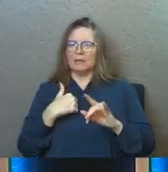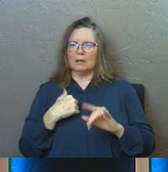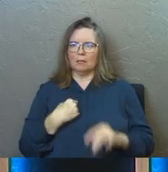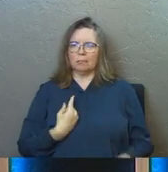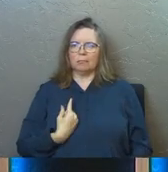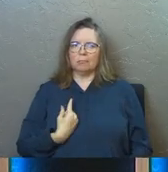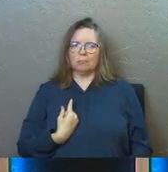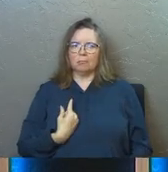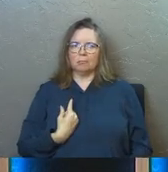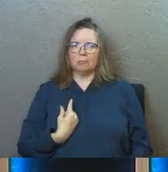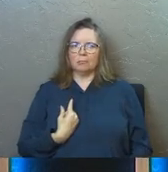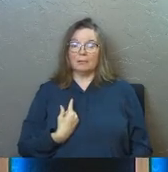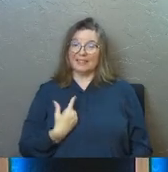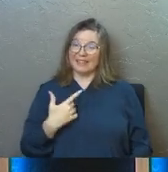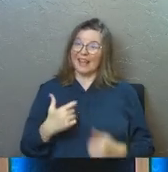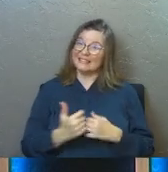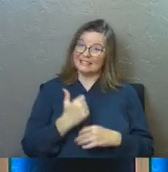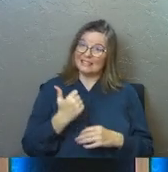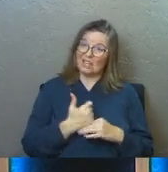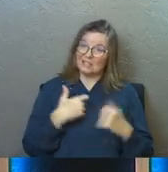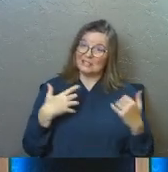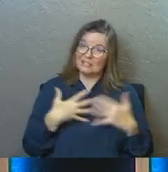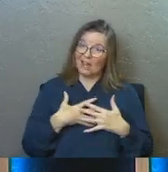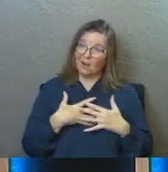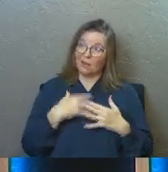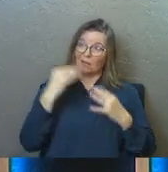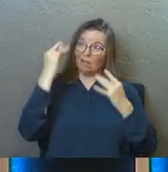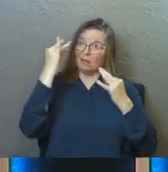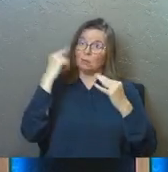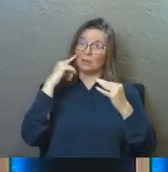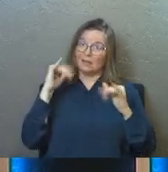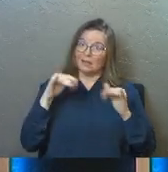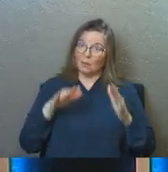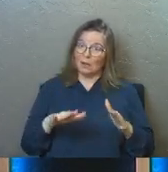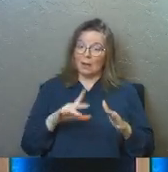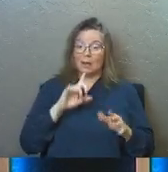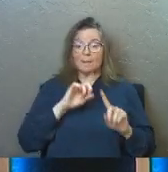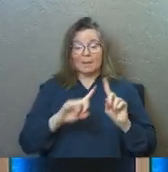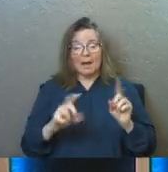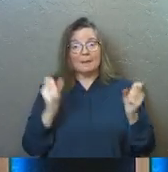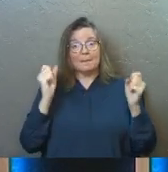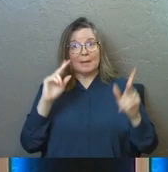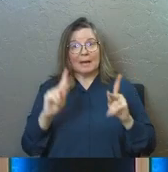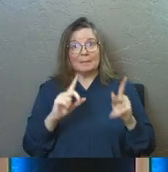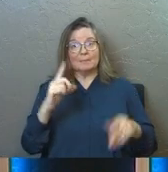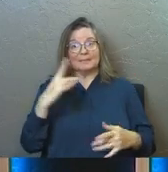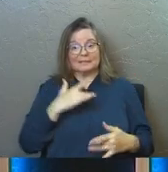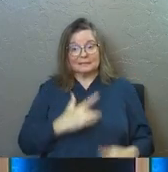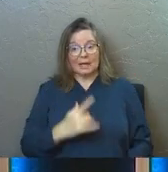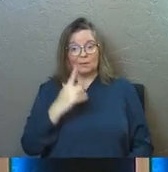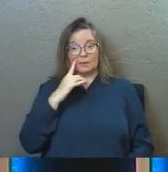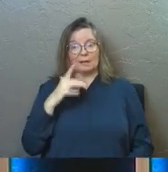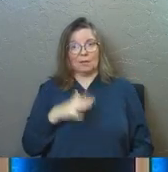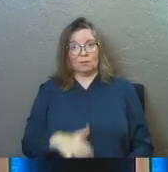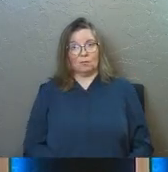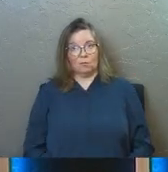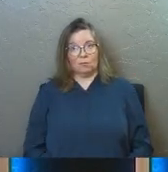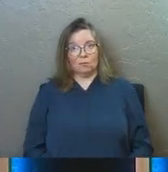me. That's a dangerous and scary place to be, but it's a very real place for so many of